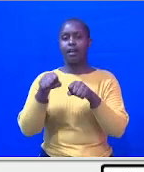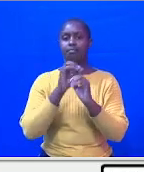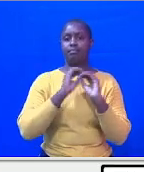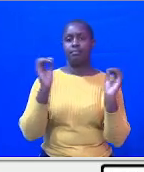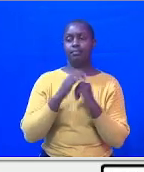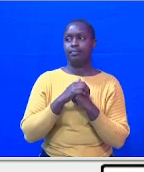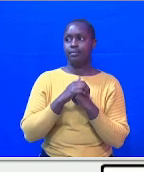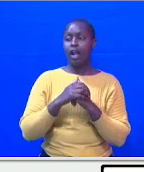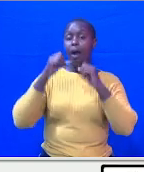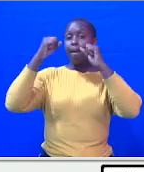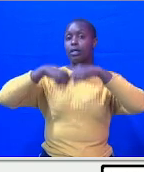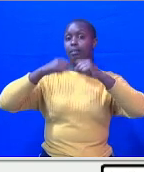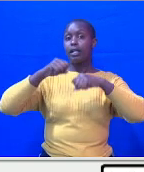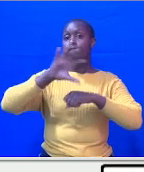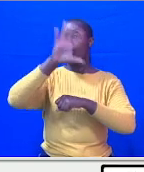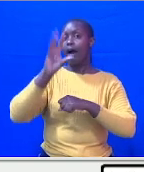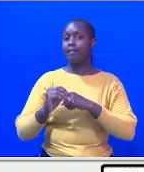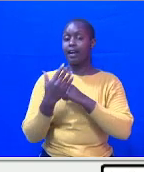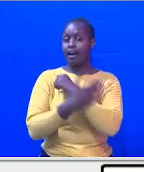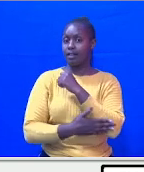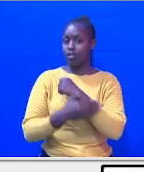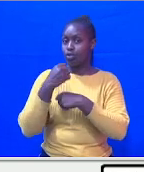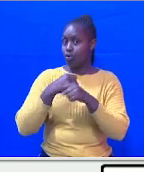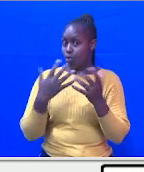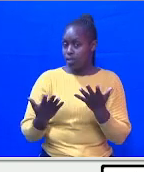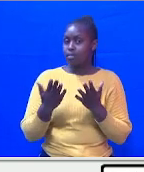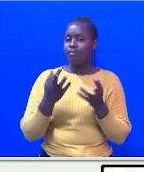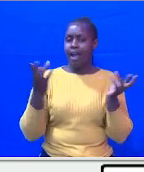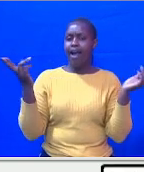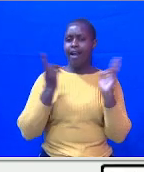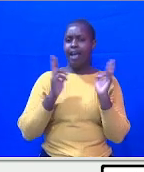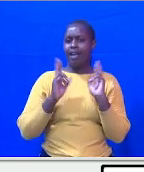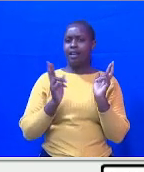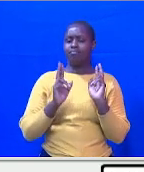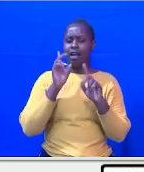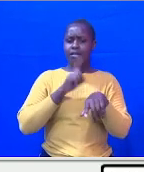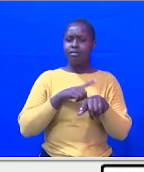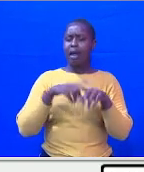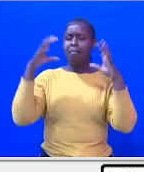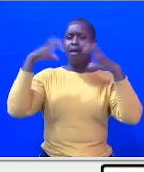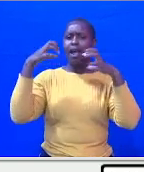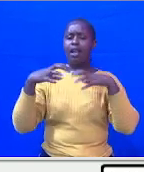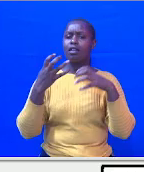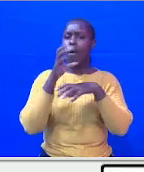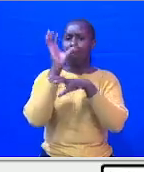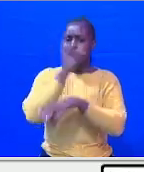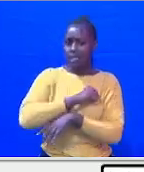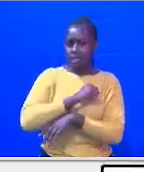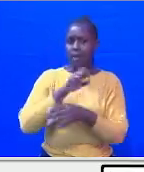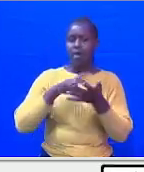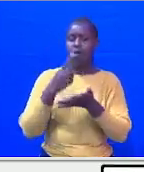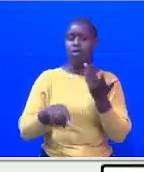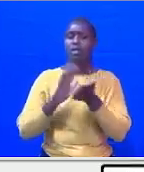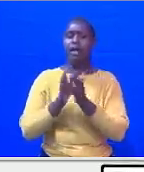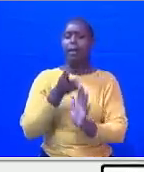possibility for African countries to prepare better in a way that lack of rainfall does not have to become famine. As